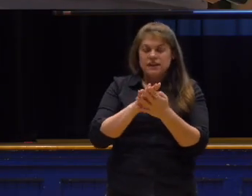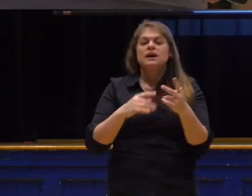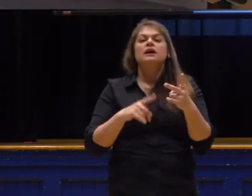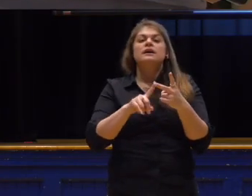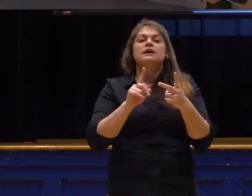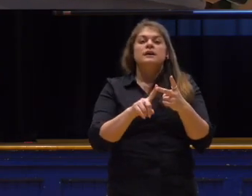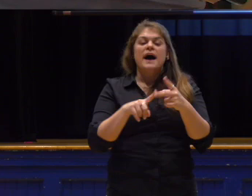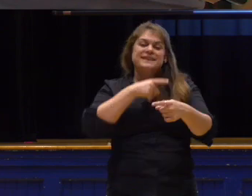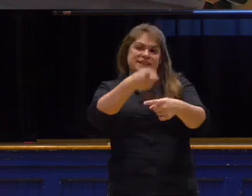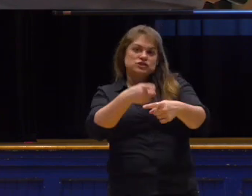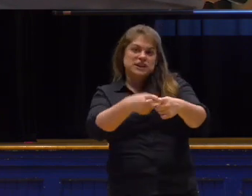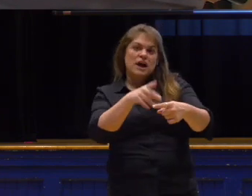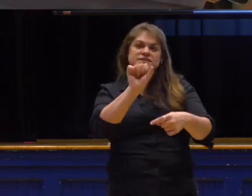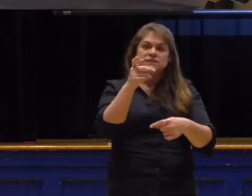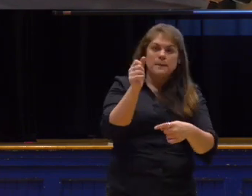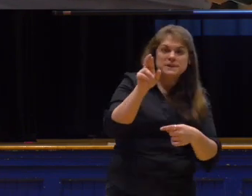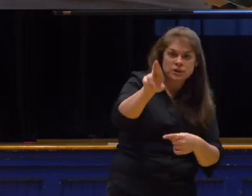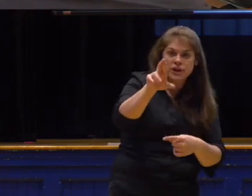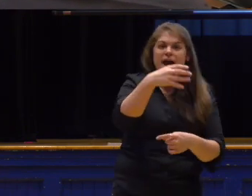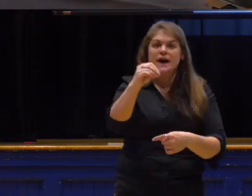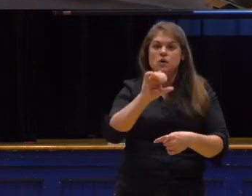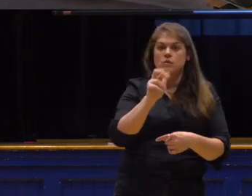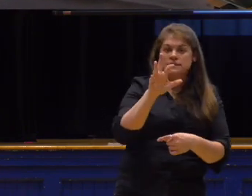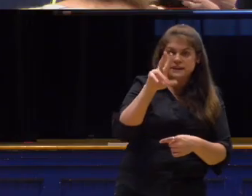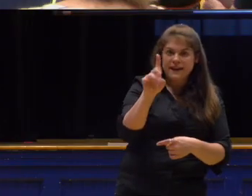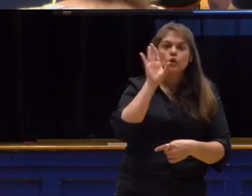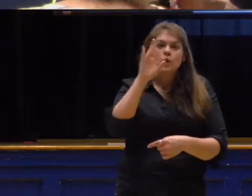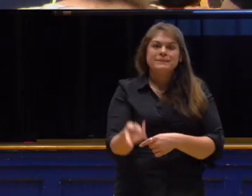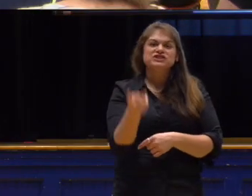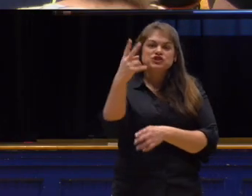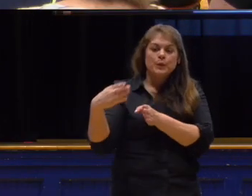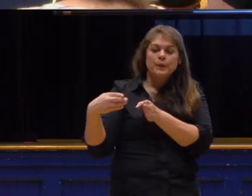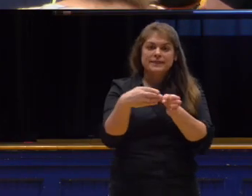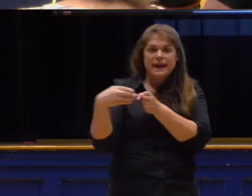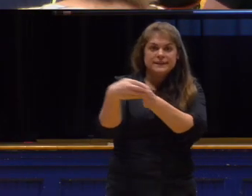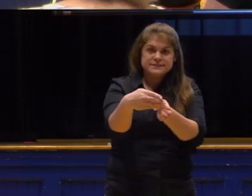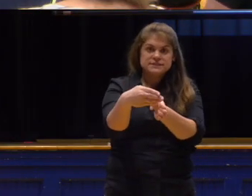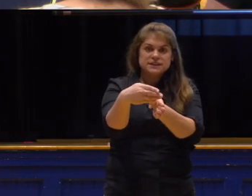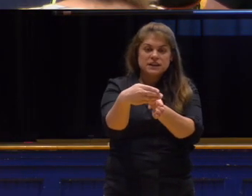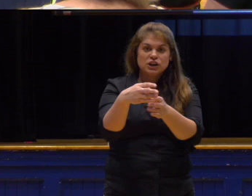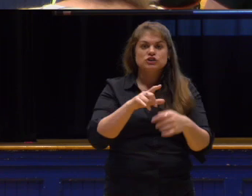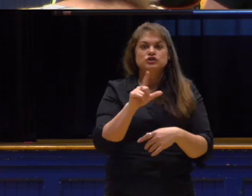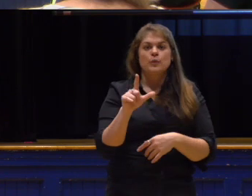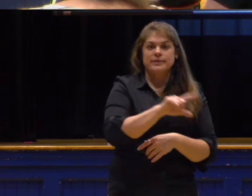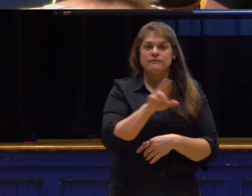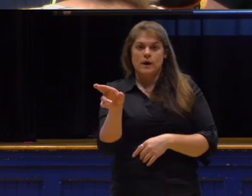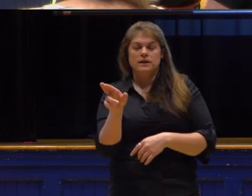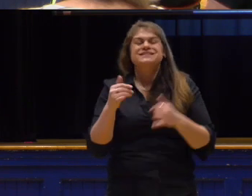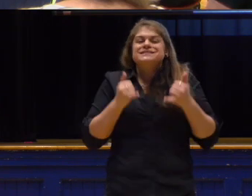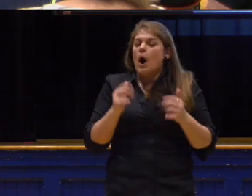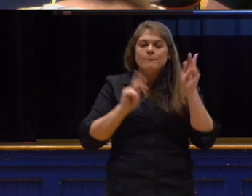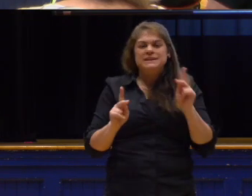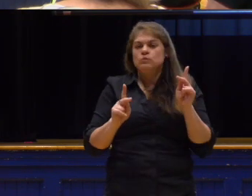intersection of Sumner and Oakland, there will be 2 lanes for you to take a left or take a right. Right now, people kind of do